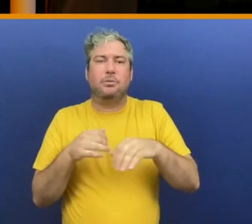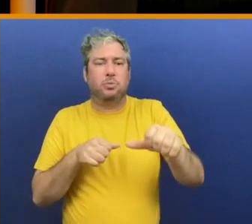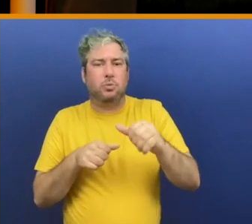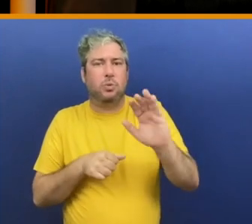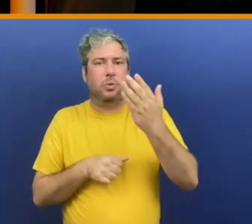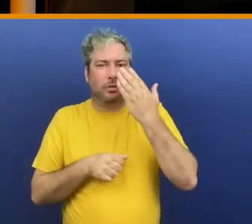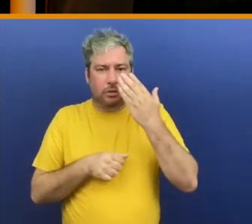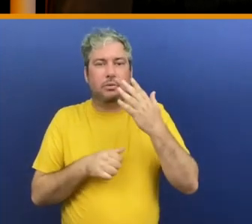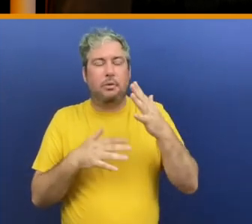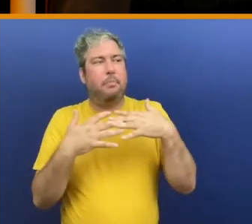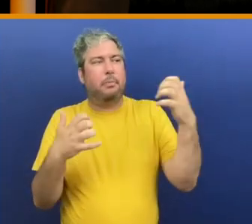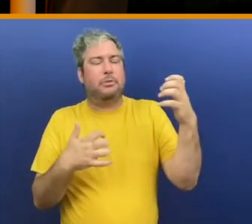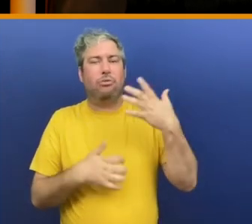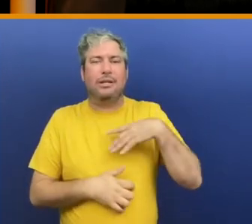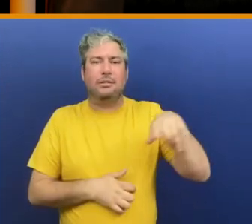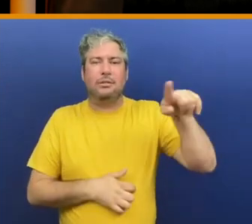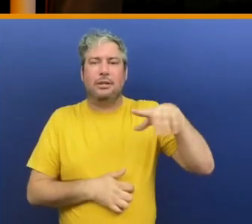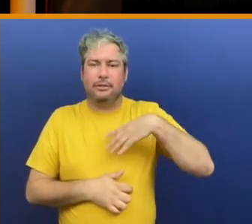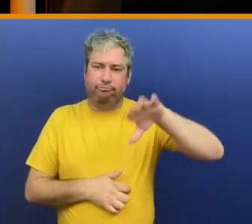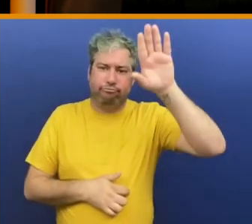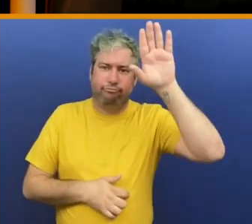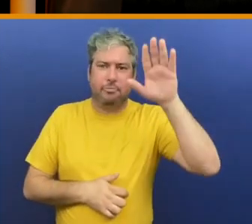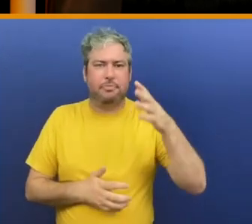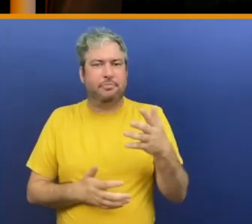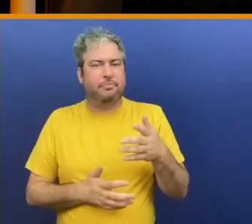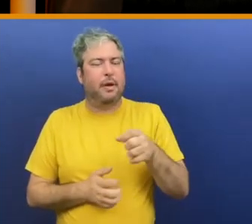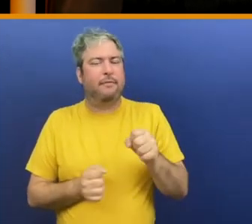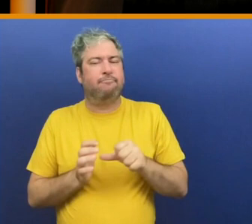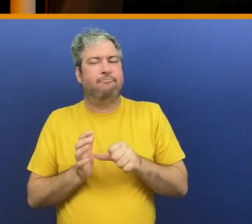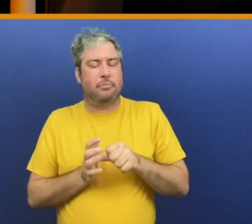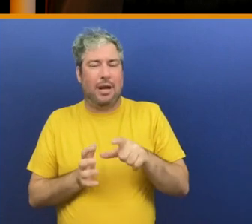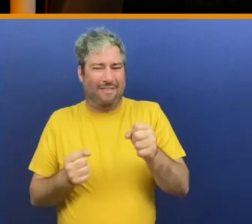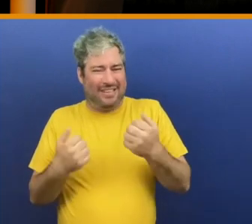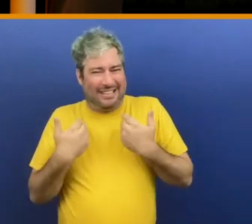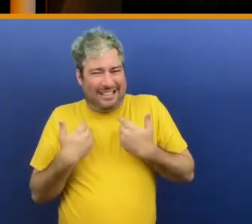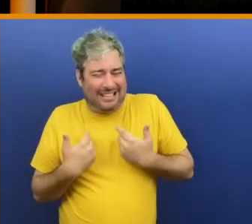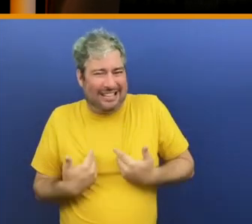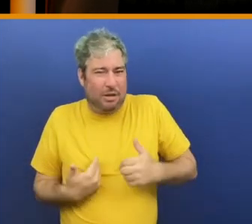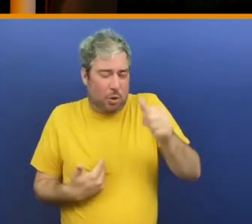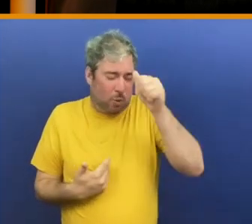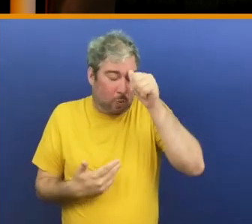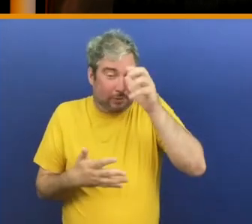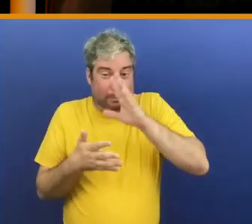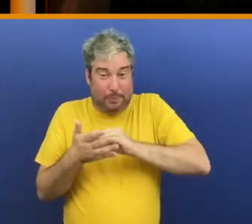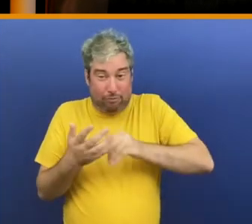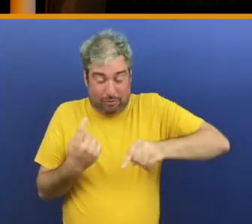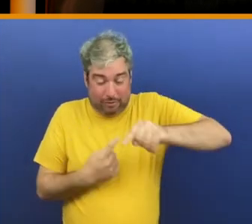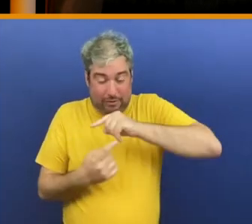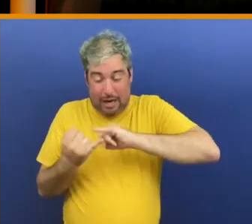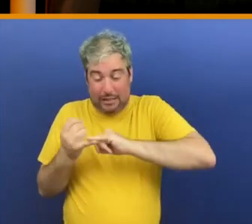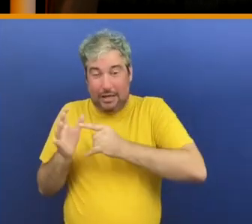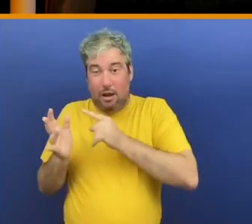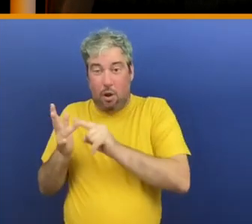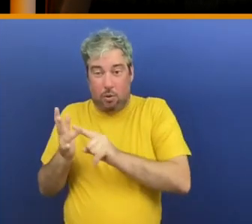There's a wealth of knowledge and experience between SAO and AOs in the party. And although Flo has just said that